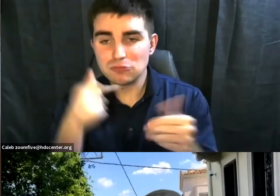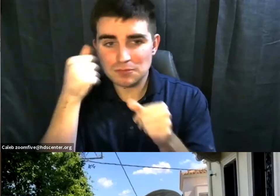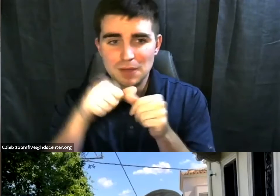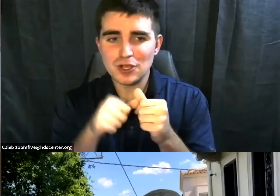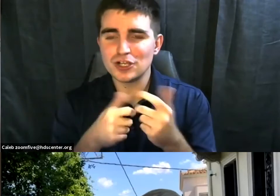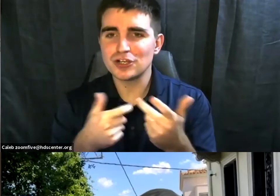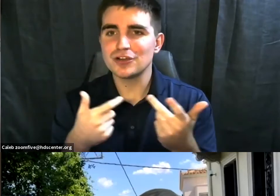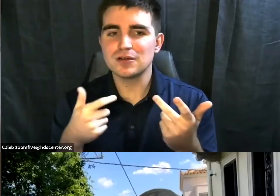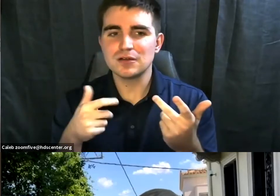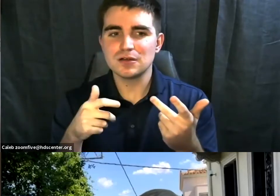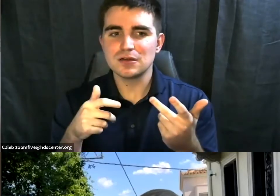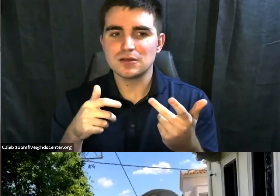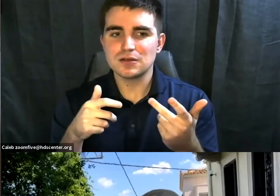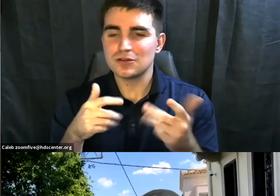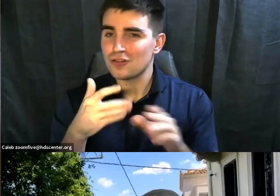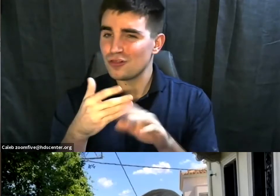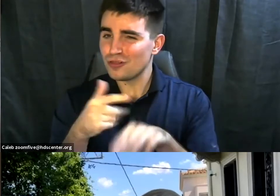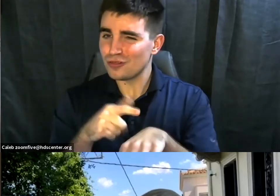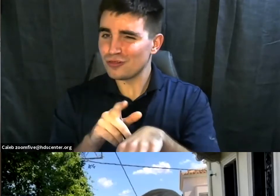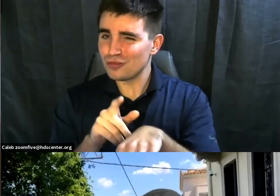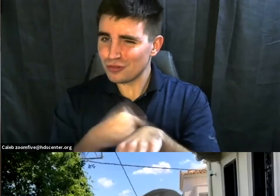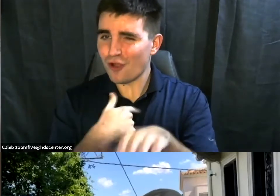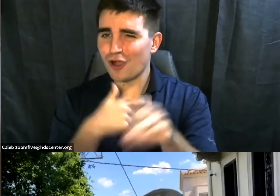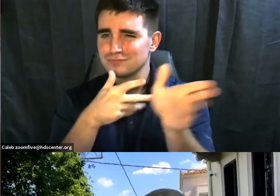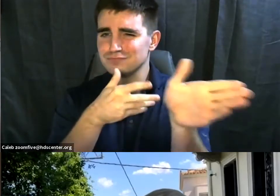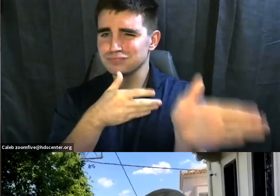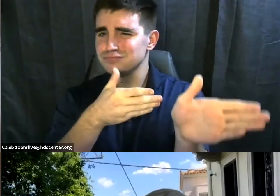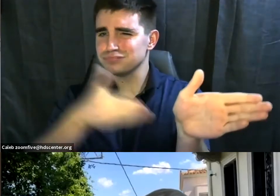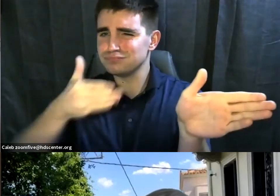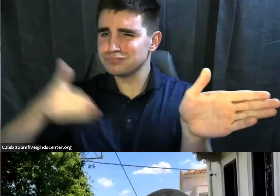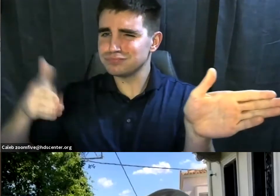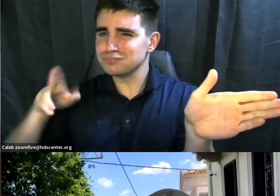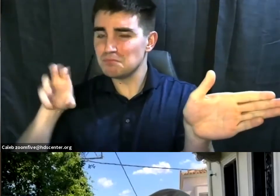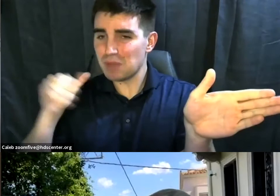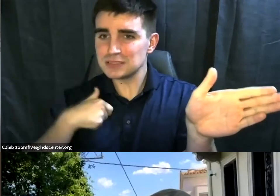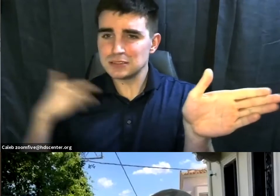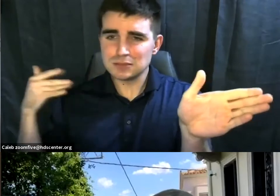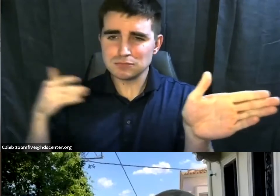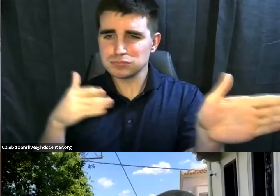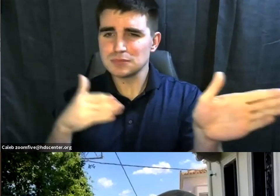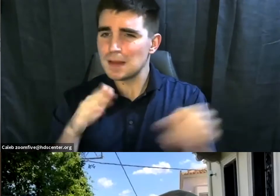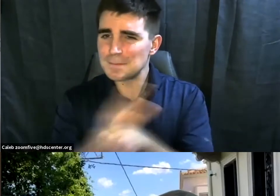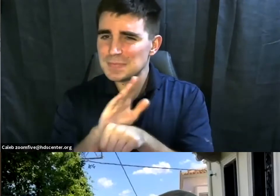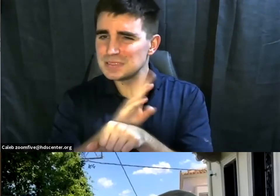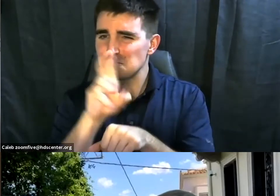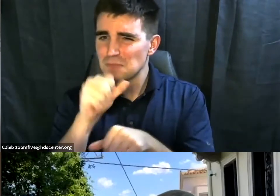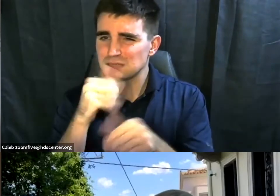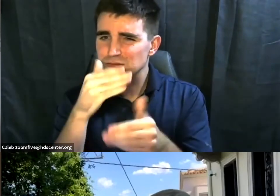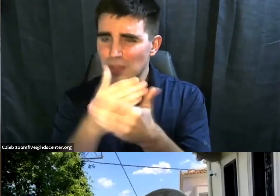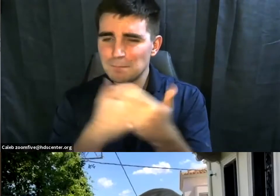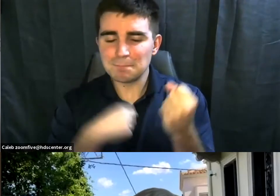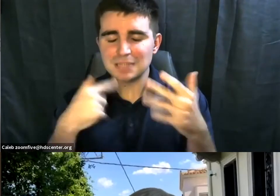down the long line of buses, which pulled into a busy bus stop many, many times to